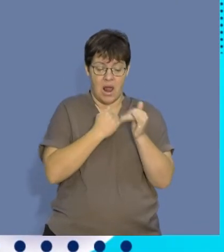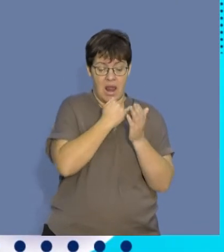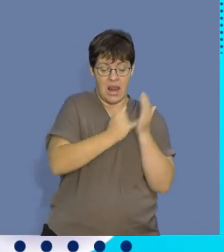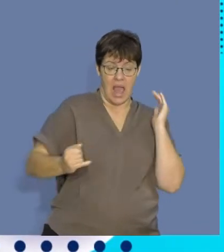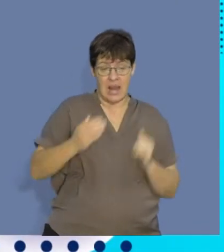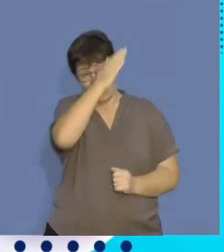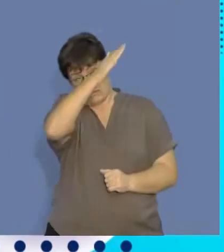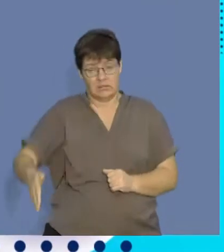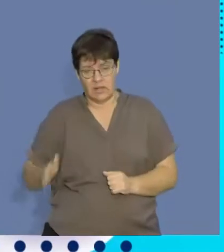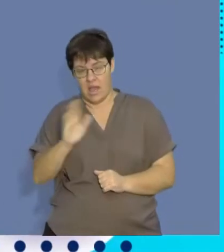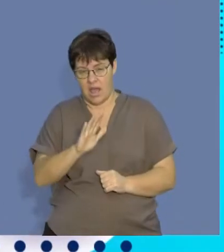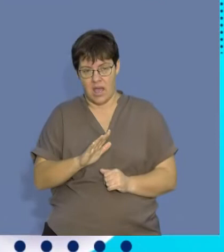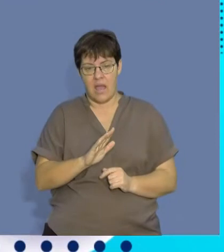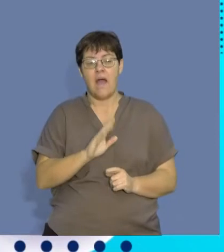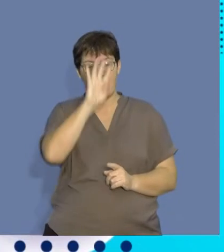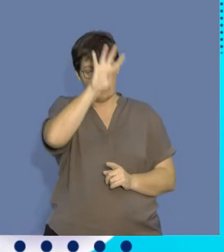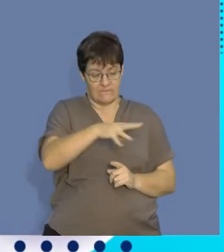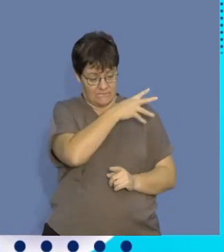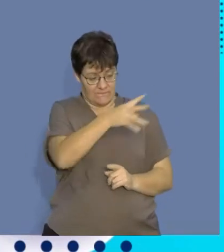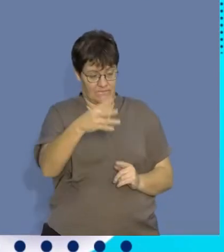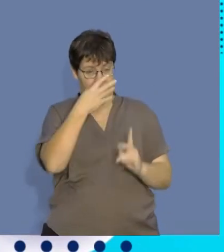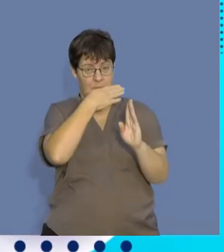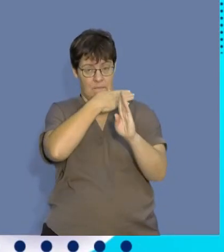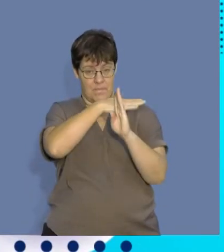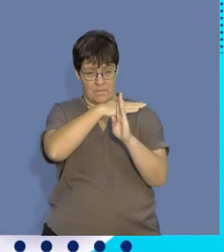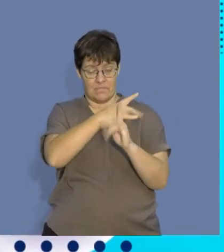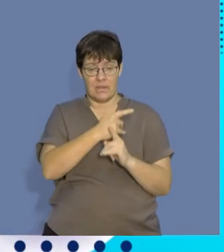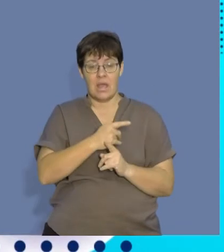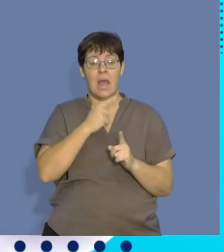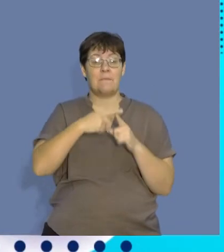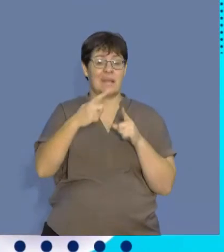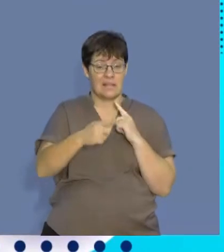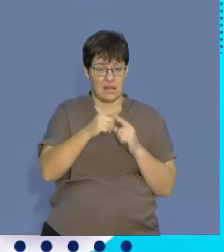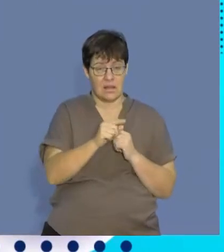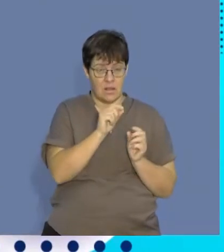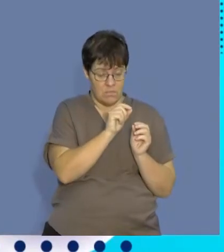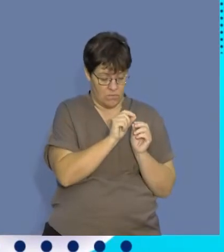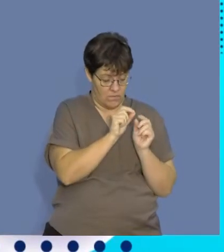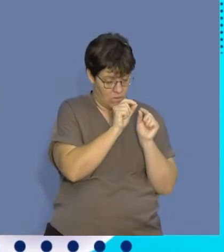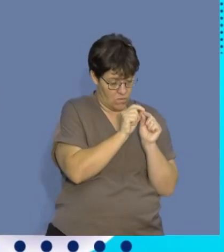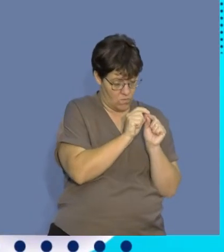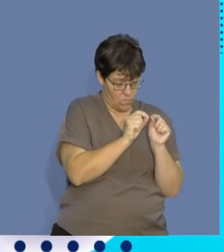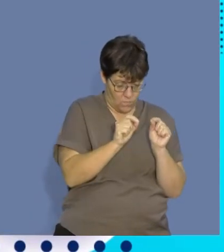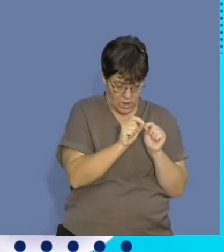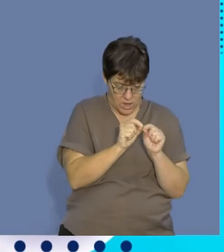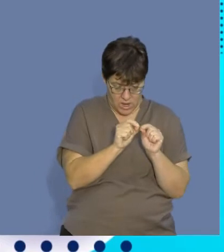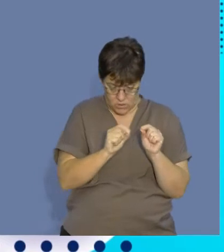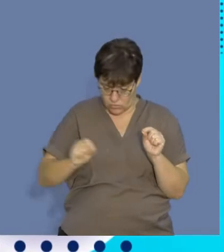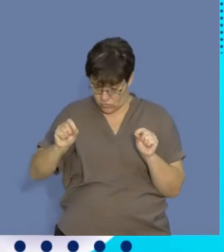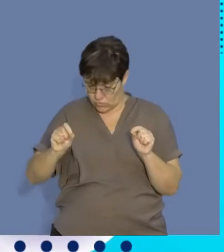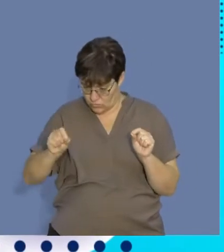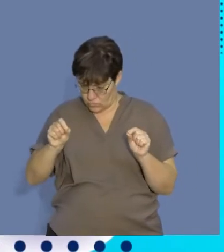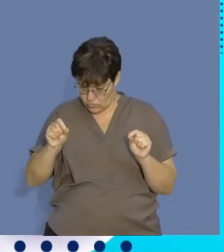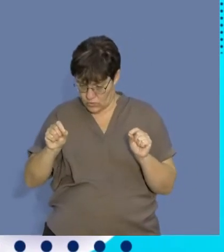of paper, when you are working it out, there's a Cartesian plane, right? And then you take a pencil, you move with a dotted